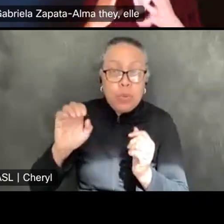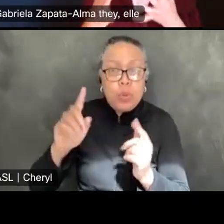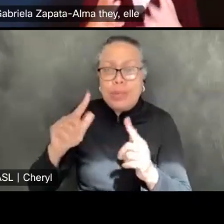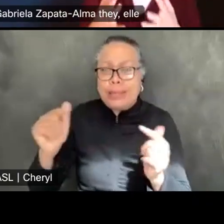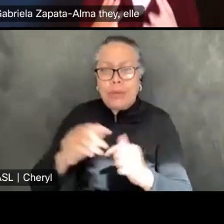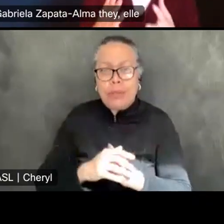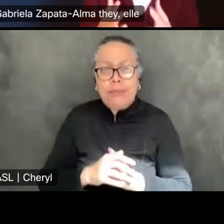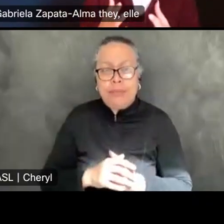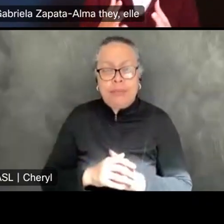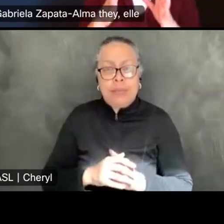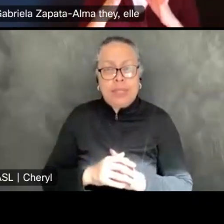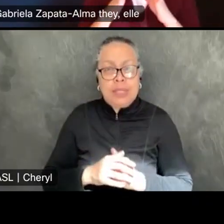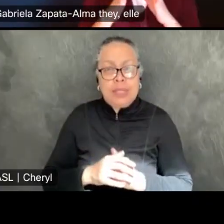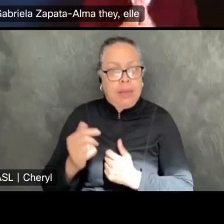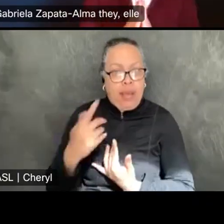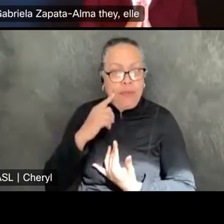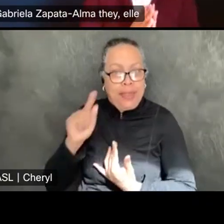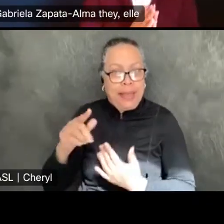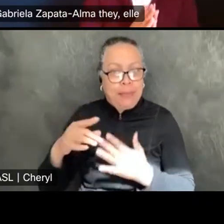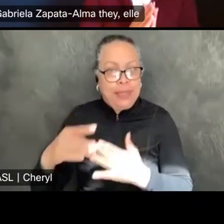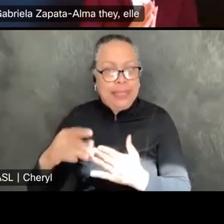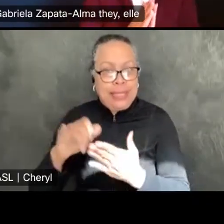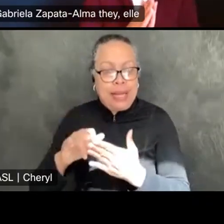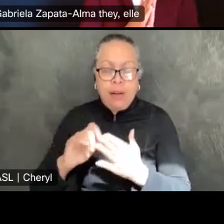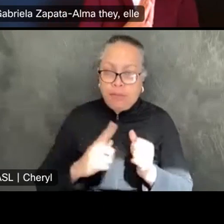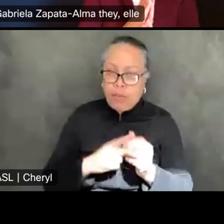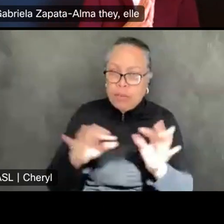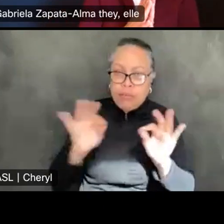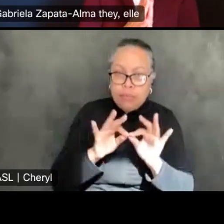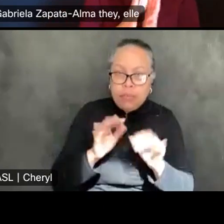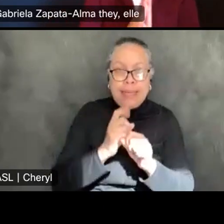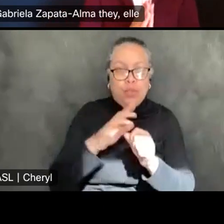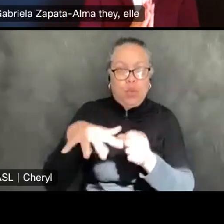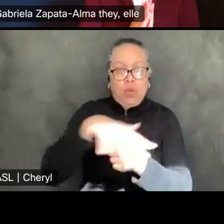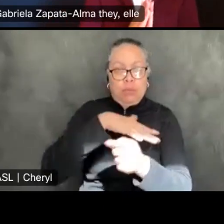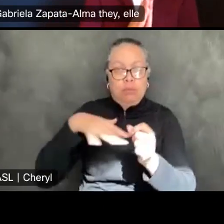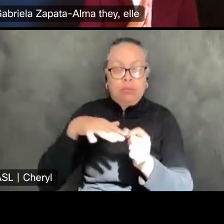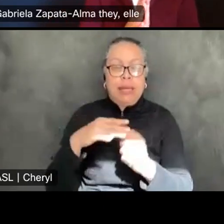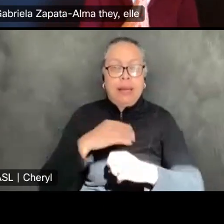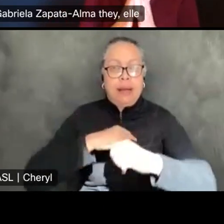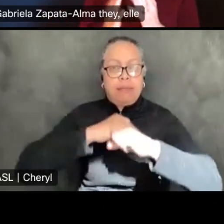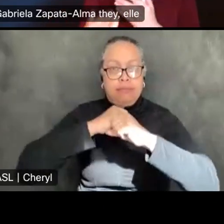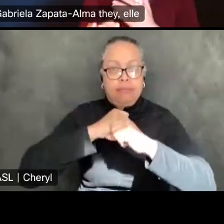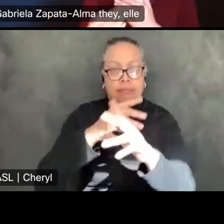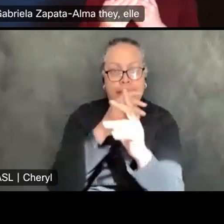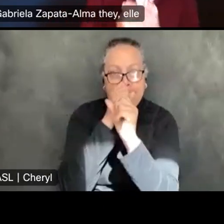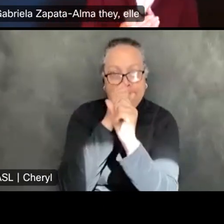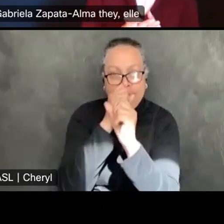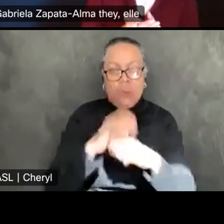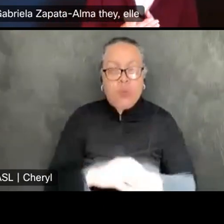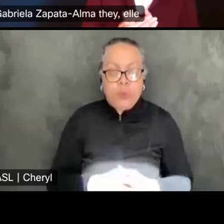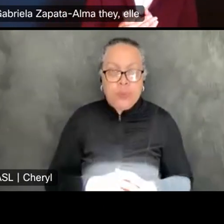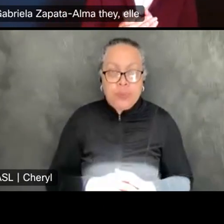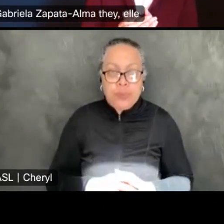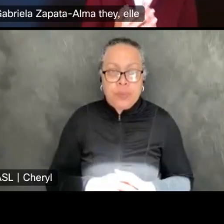until we're really sure that they're in a confidential space. There may be times where we need to prioritize